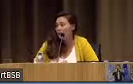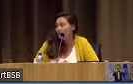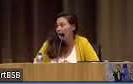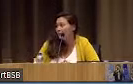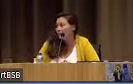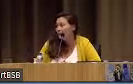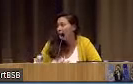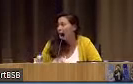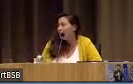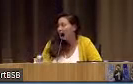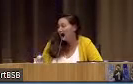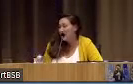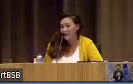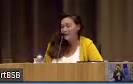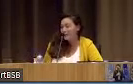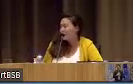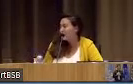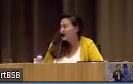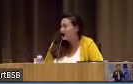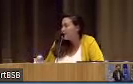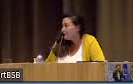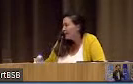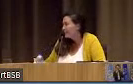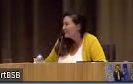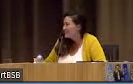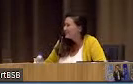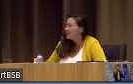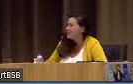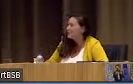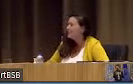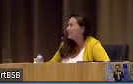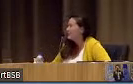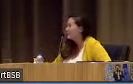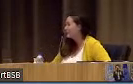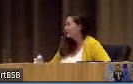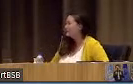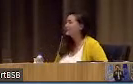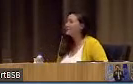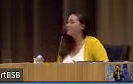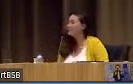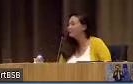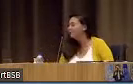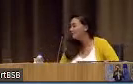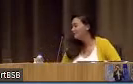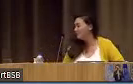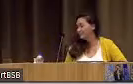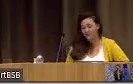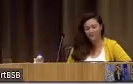the best way to make that this data available.